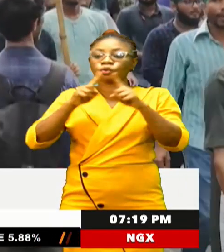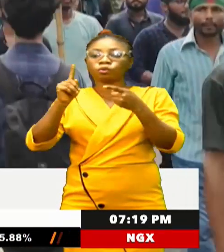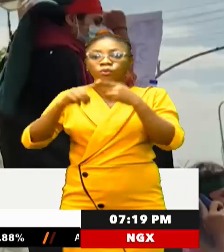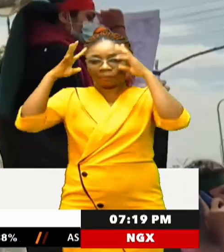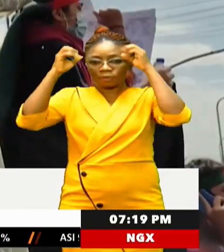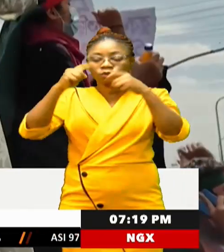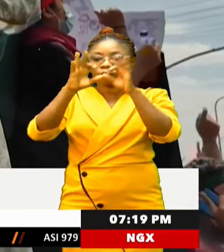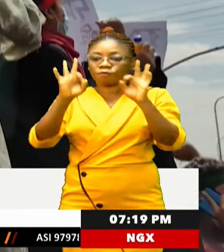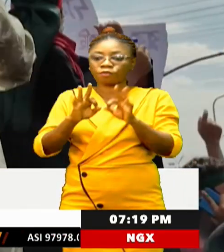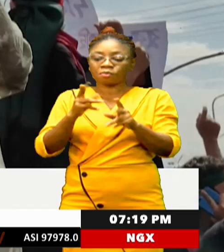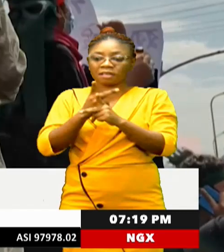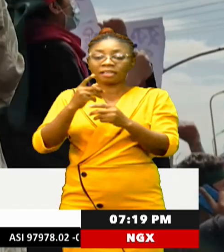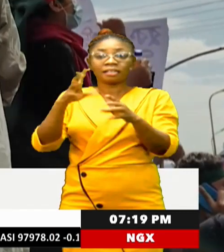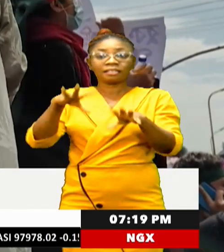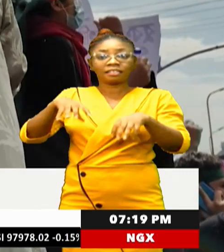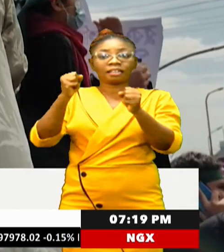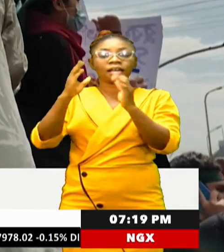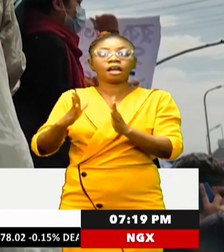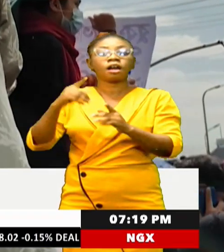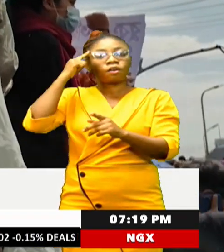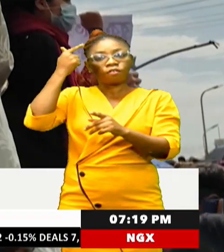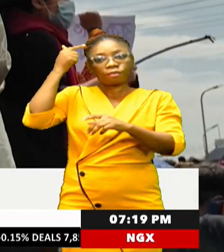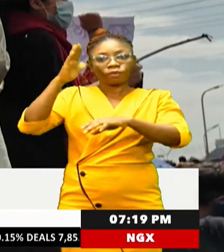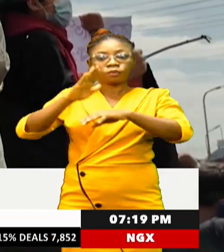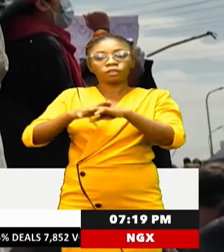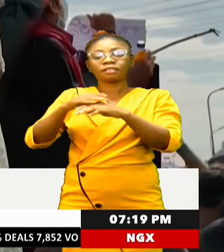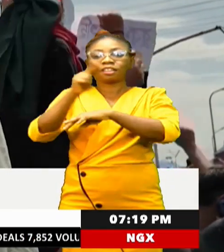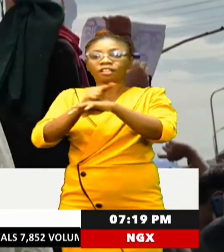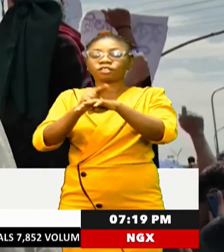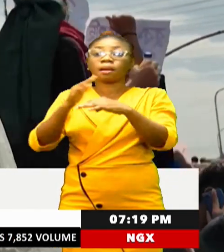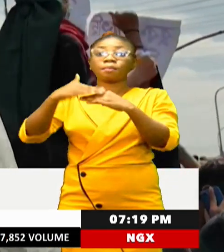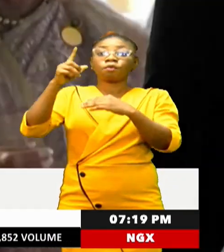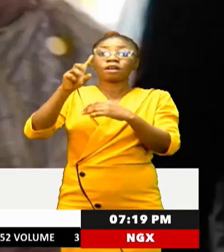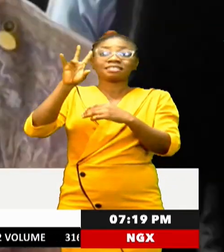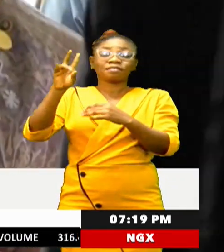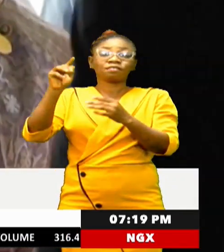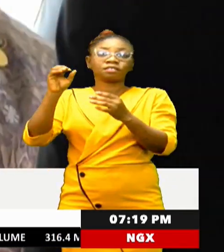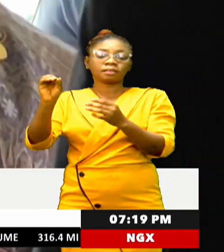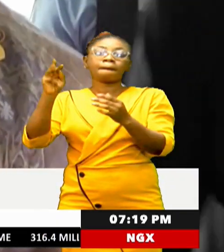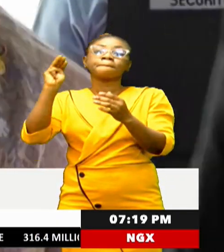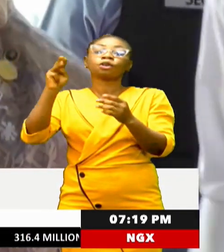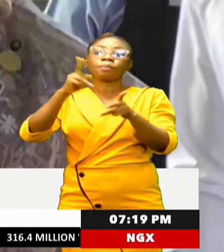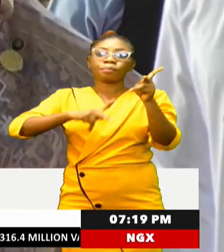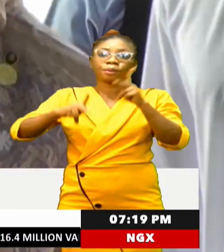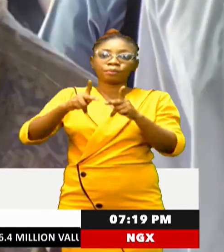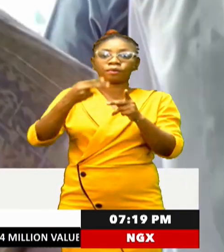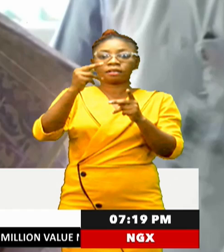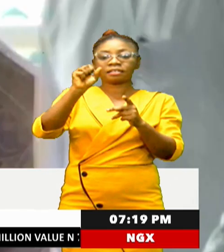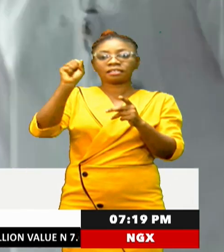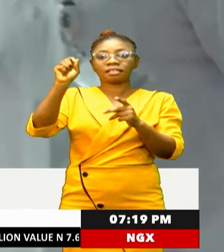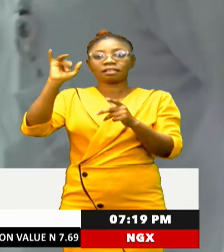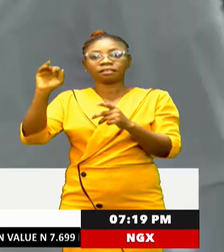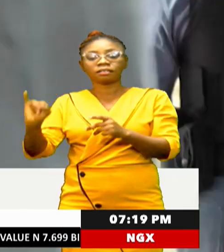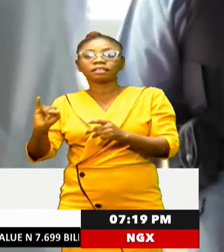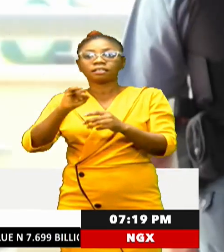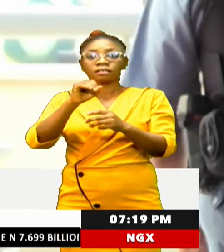caretaker government in the South Asian nation of some 170 million people. Hassani, 76, has sought since